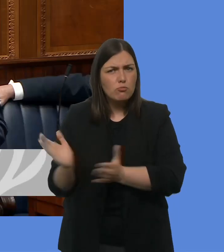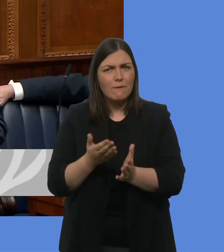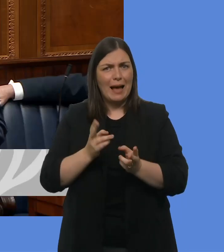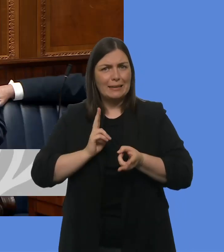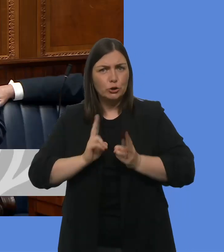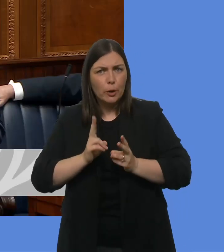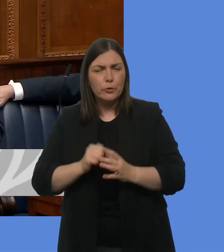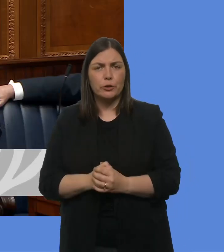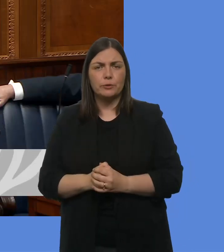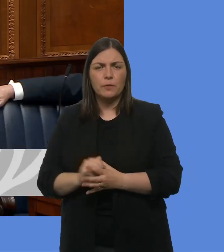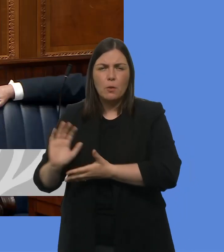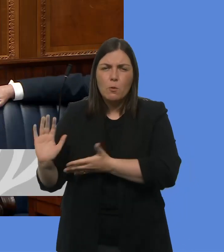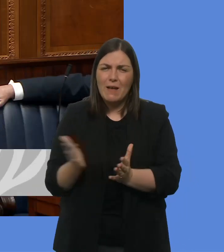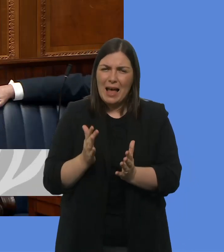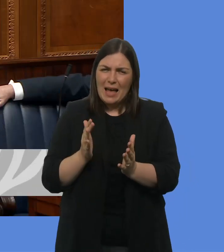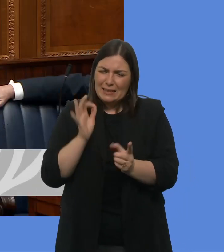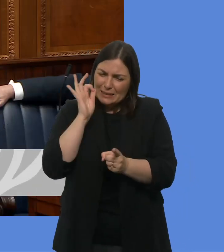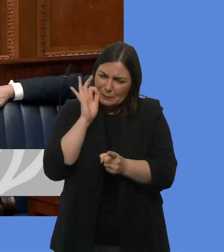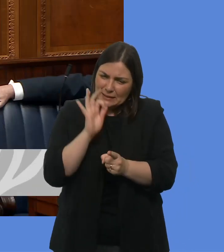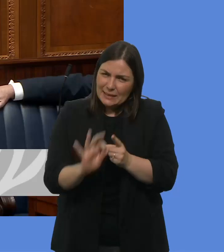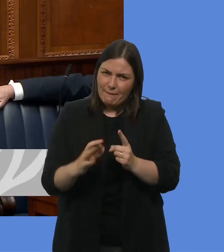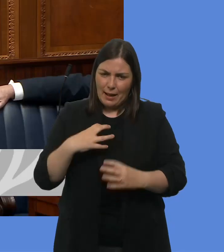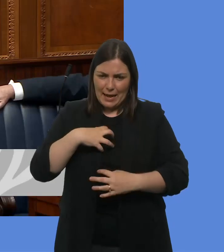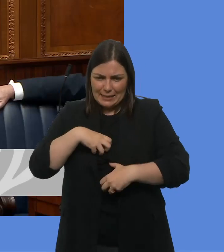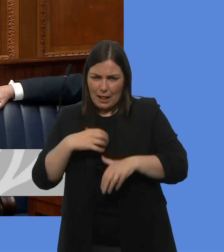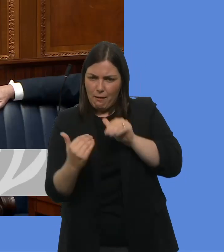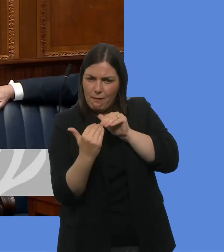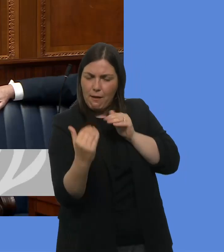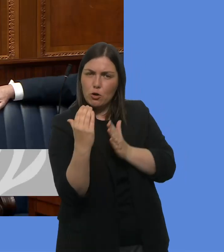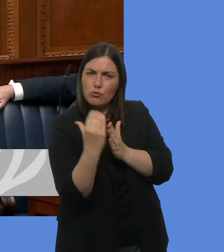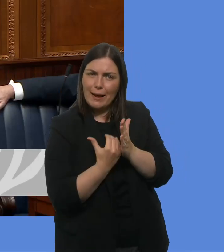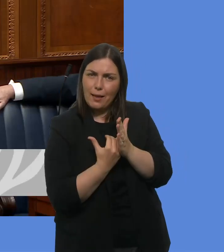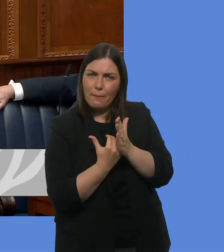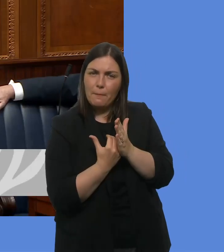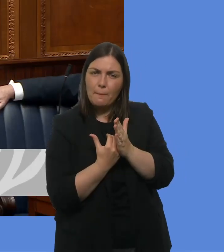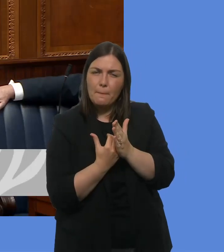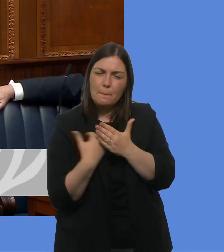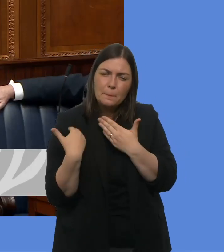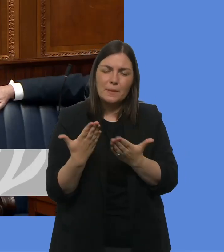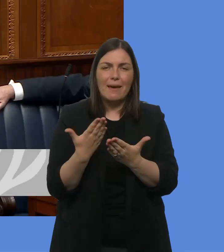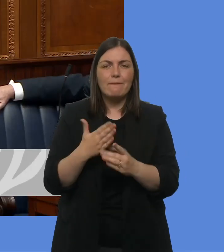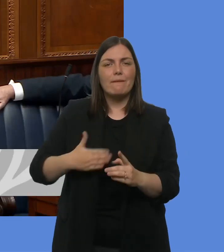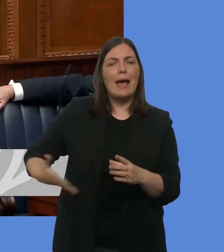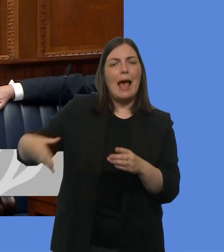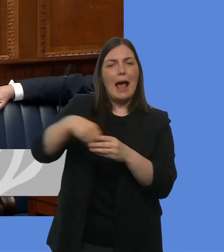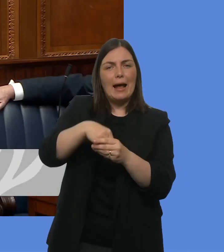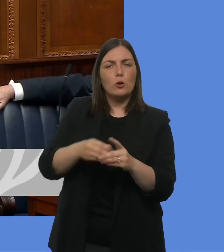to create an inclusive environment where deaf students can flourish alongside their hearing